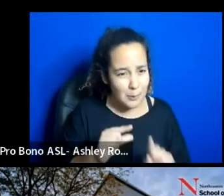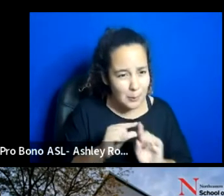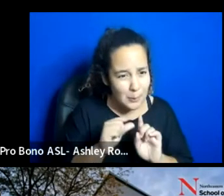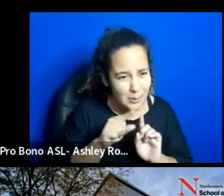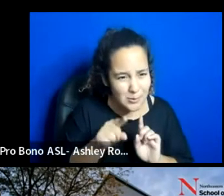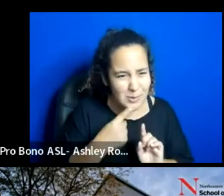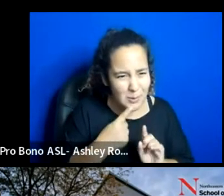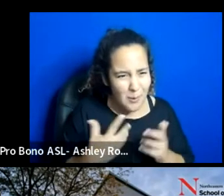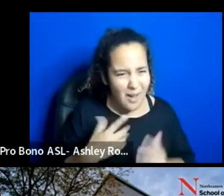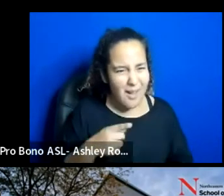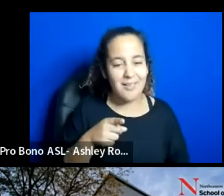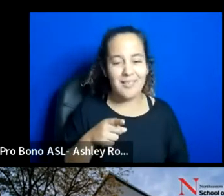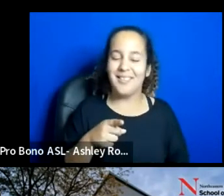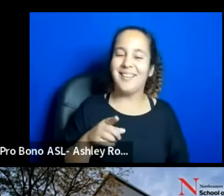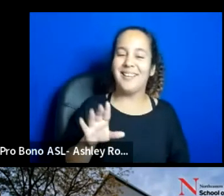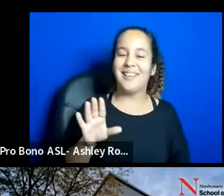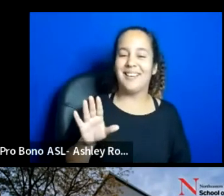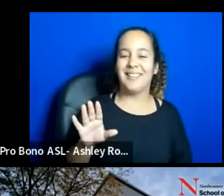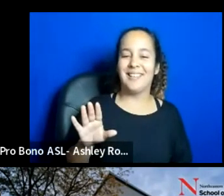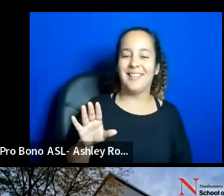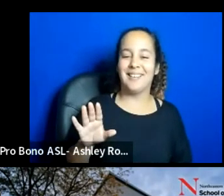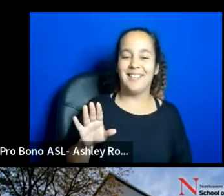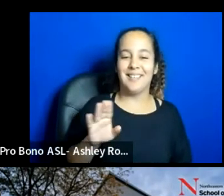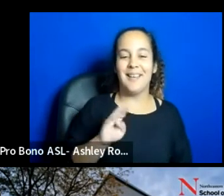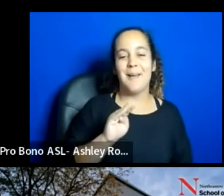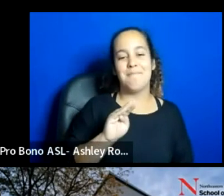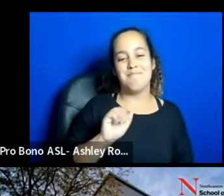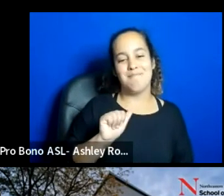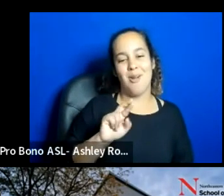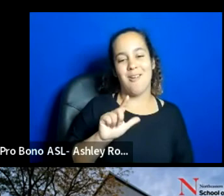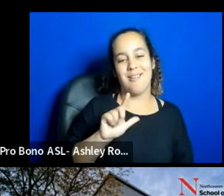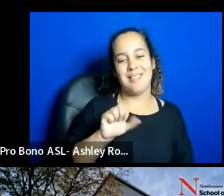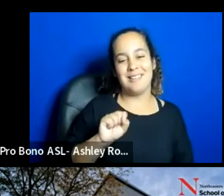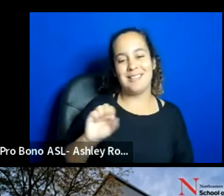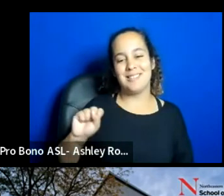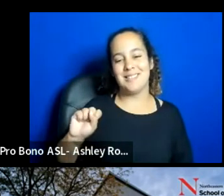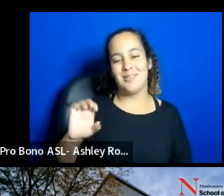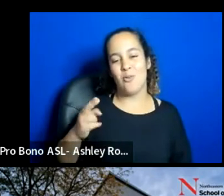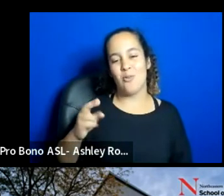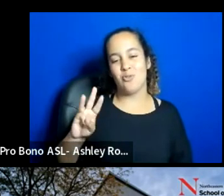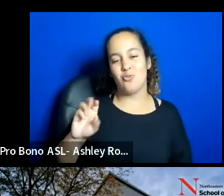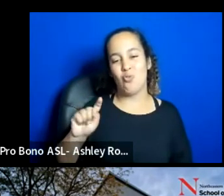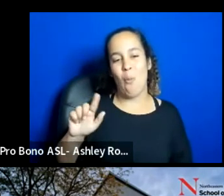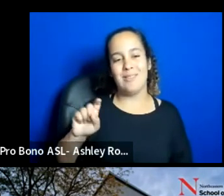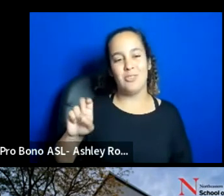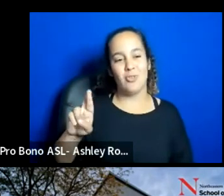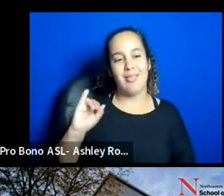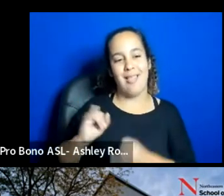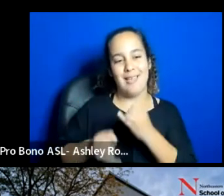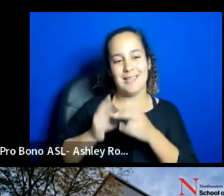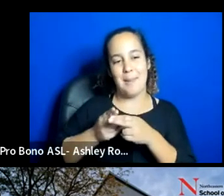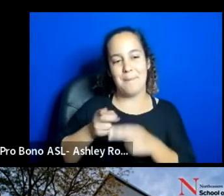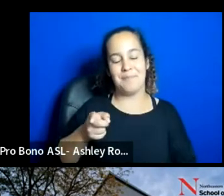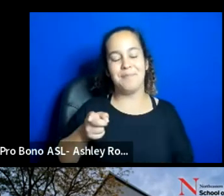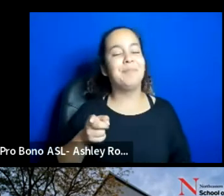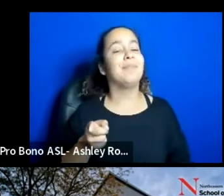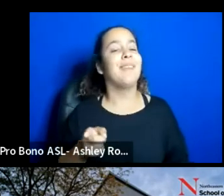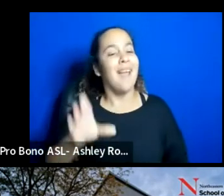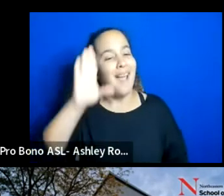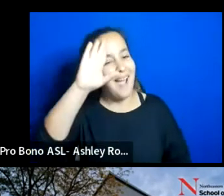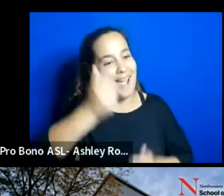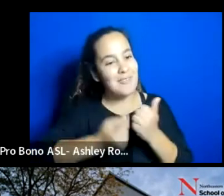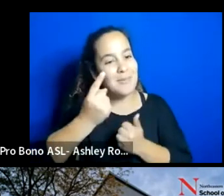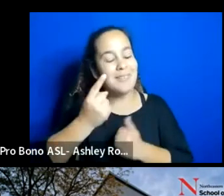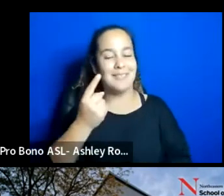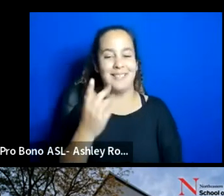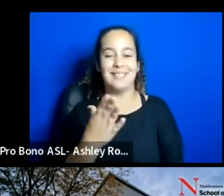me. Oh, sure, it's Marlis Schweitzer. Okay, sorry. Thanks. Hi, everybody. Thank you again